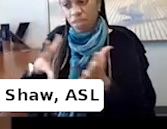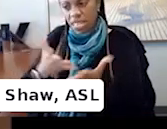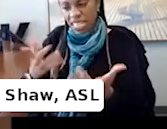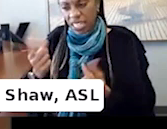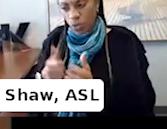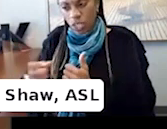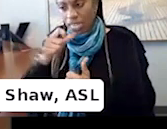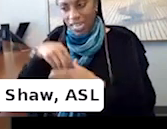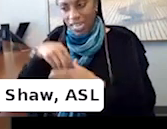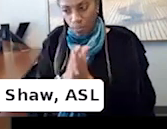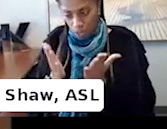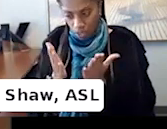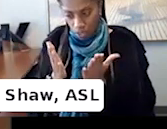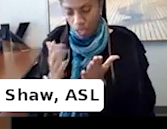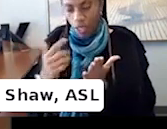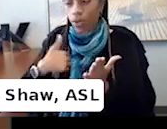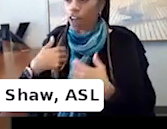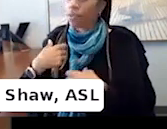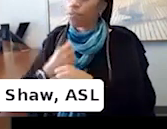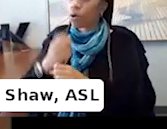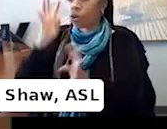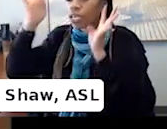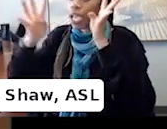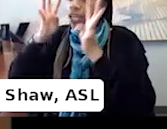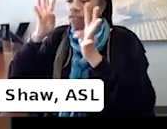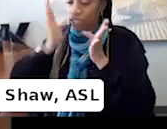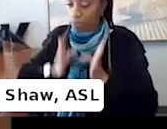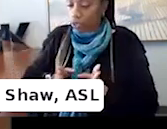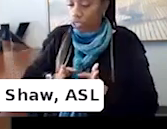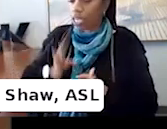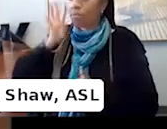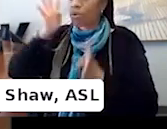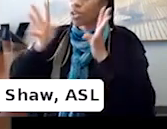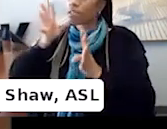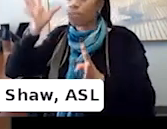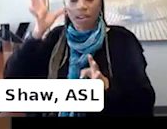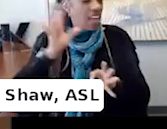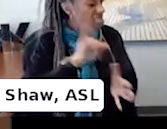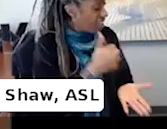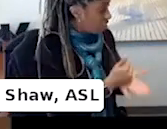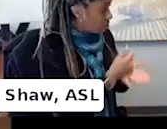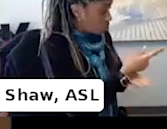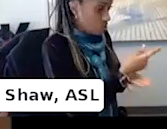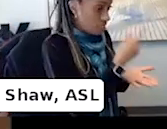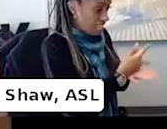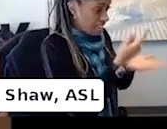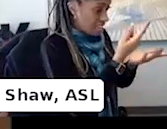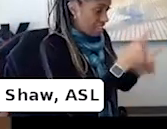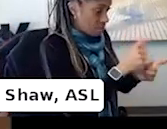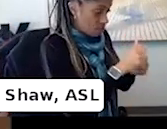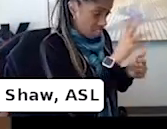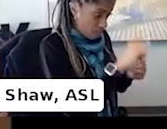more creative as a parent and as a person. And I'll always thank you for that. And that helped when Amy was born. And that helped when Amy was born,